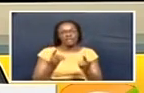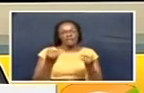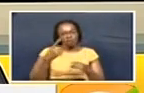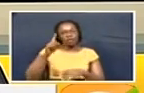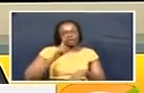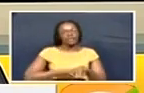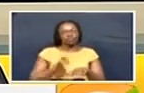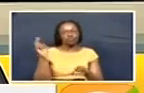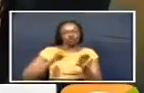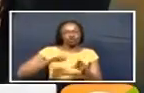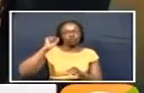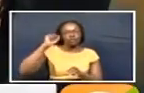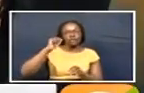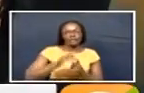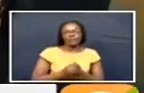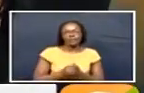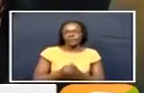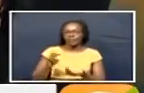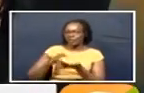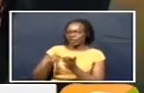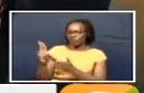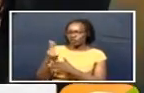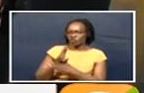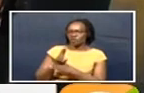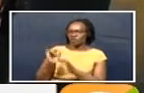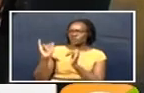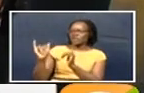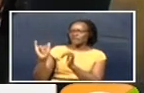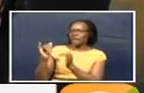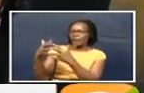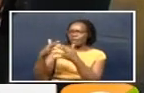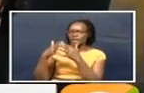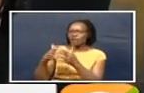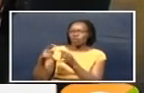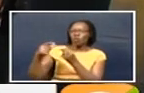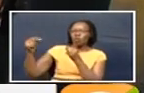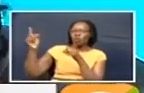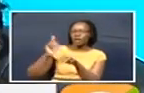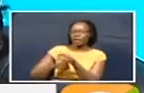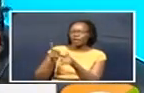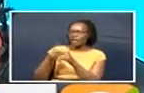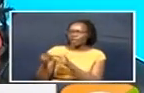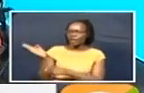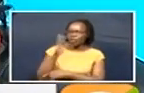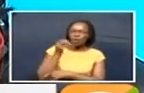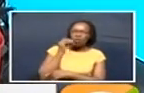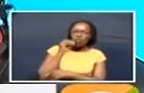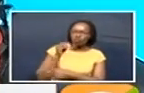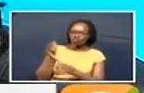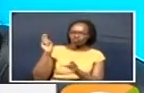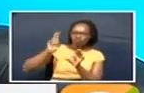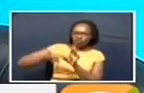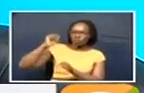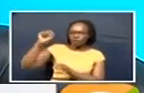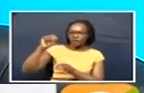came back. So you spent a lot of time in the U.S. Coming back home and deciding to venture into politics, did you have to drop